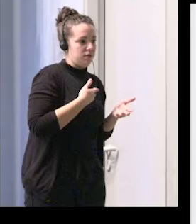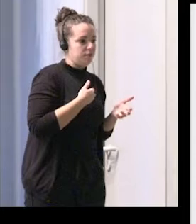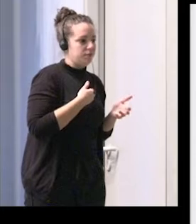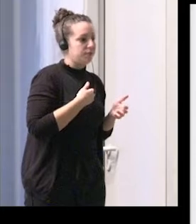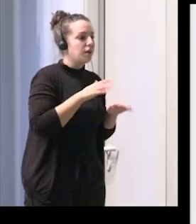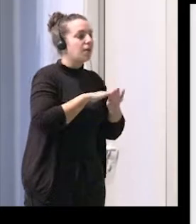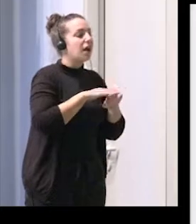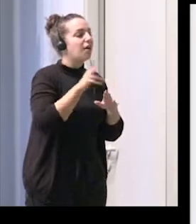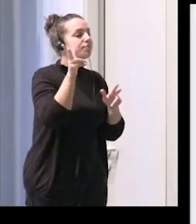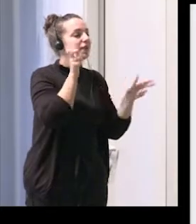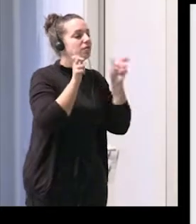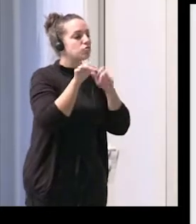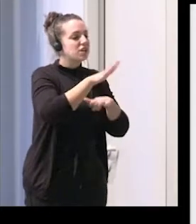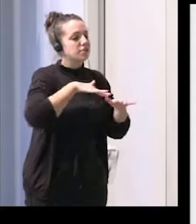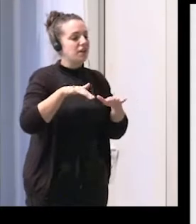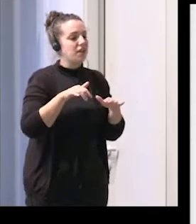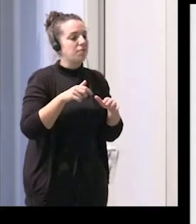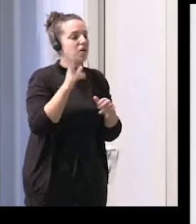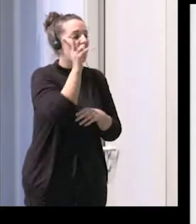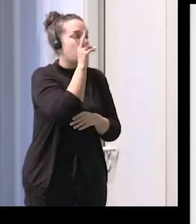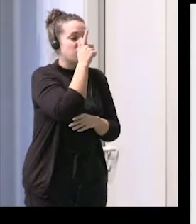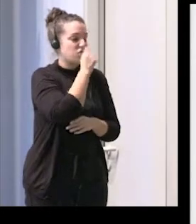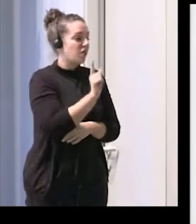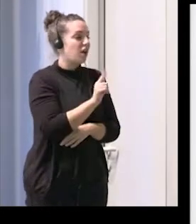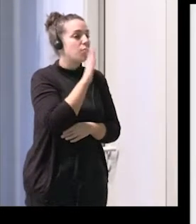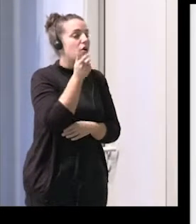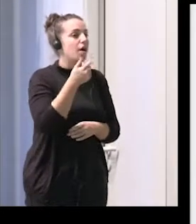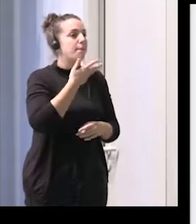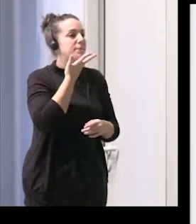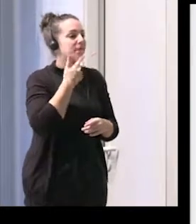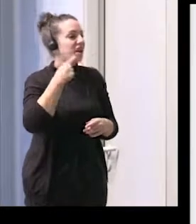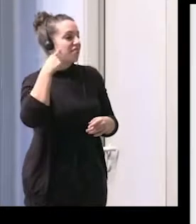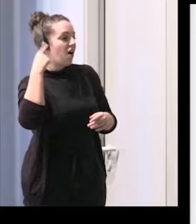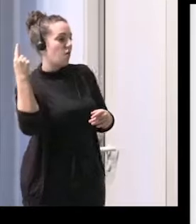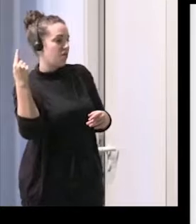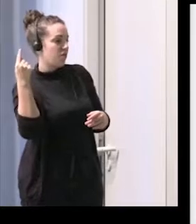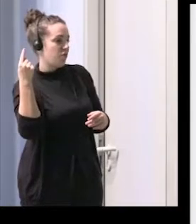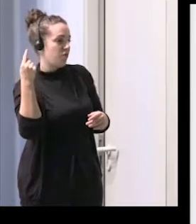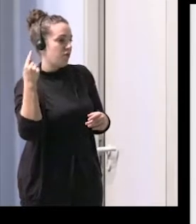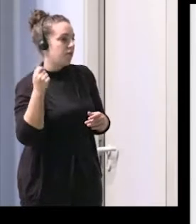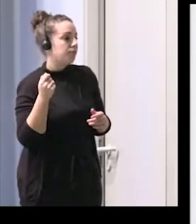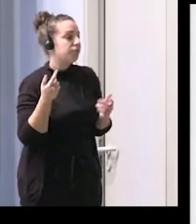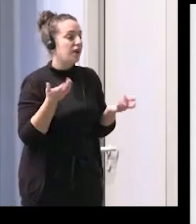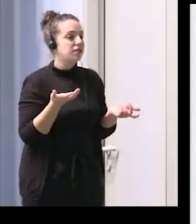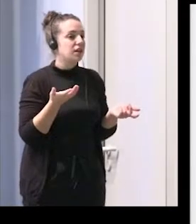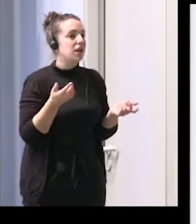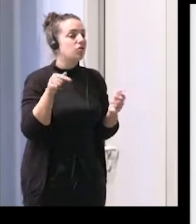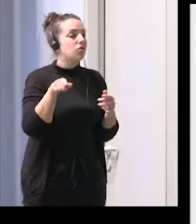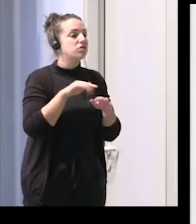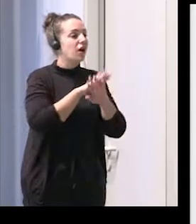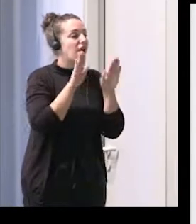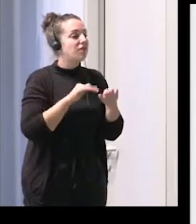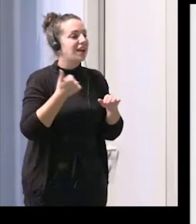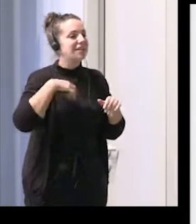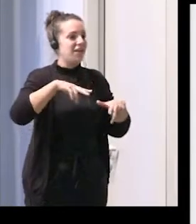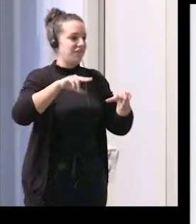that ear relative to when you move the noise to the other side. Okay, so this all culminated in a paper